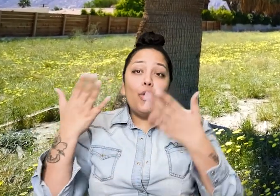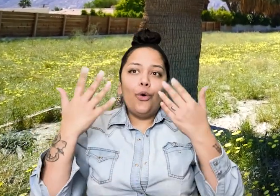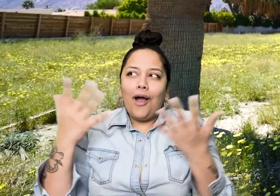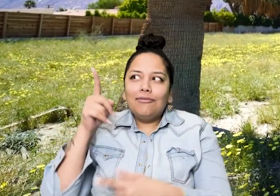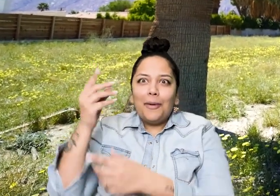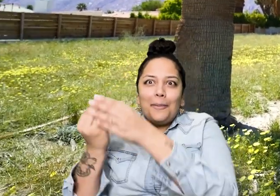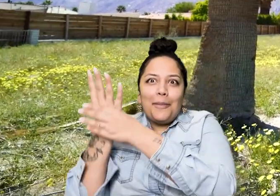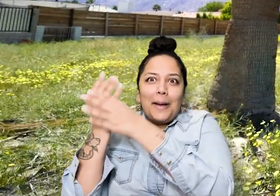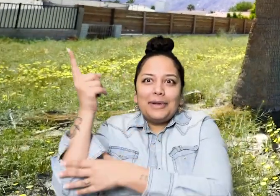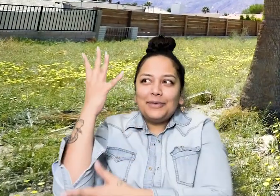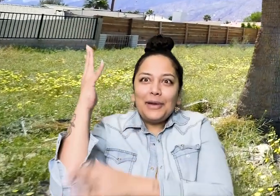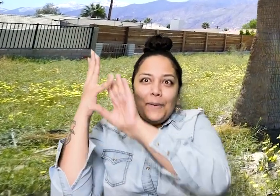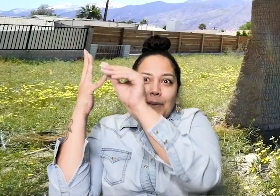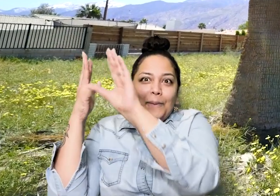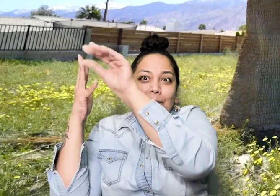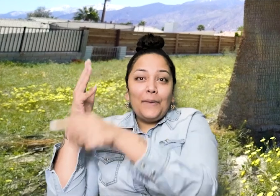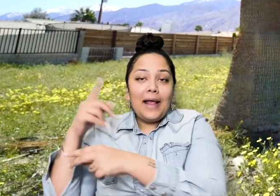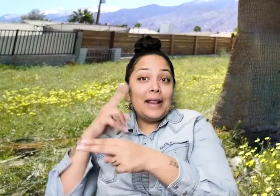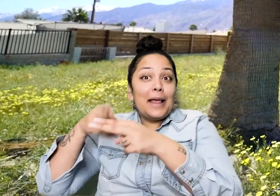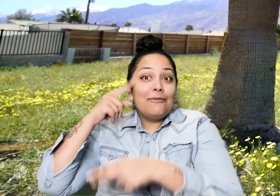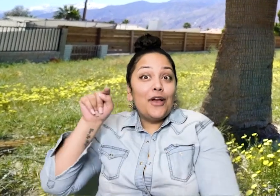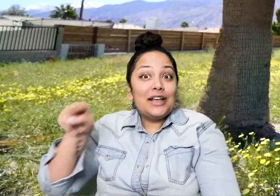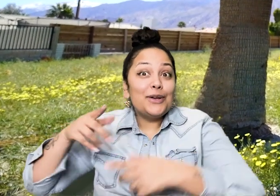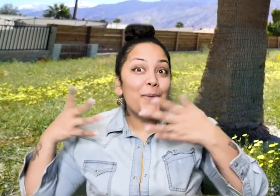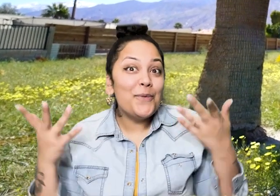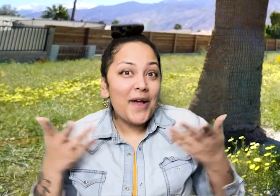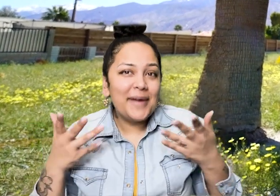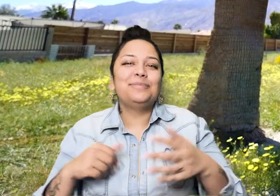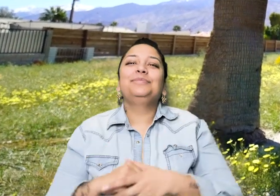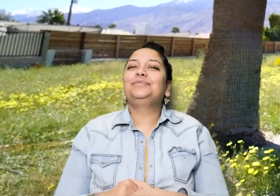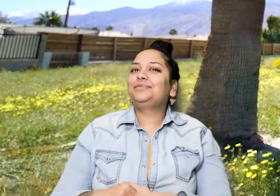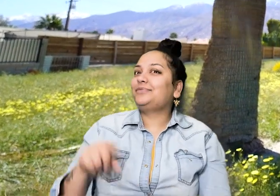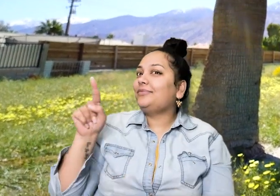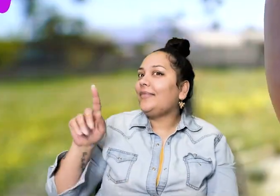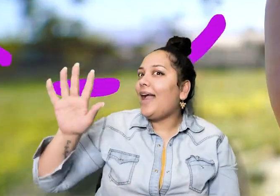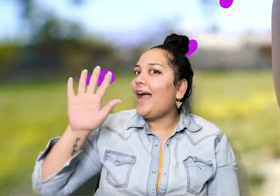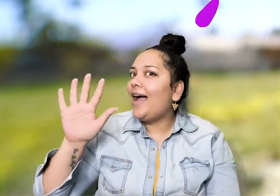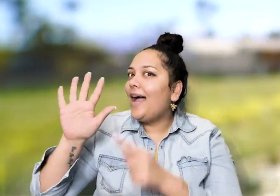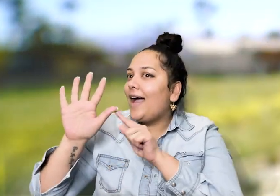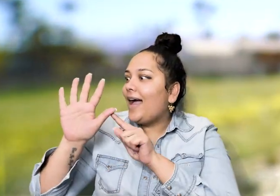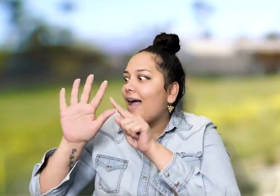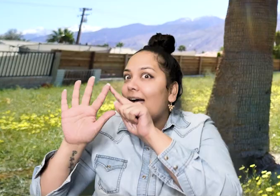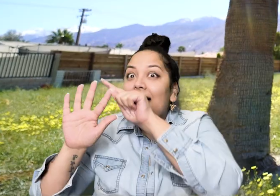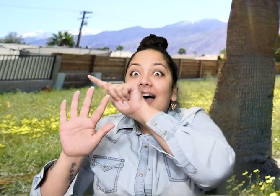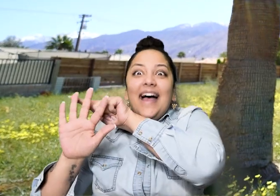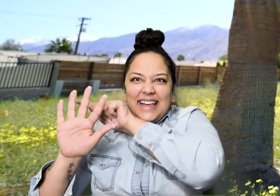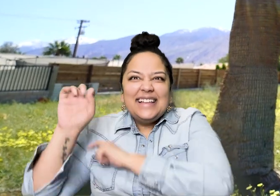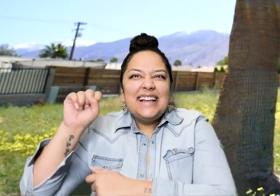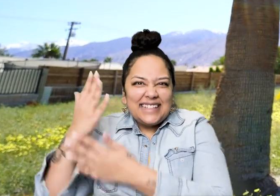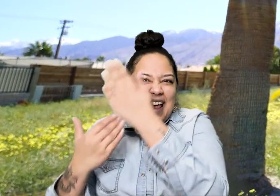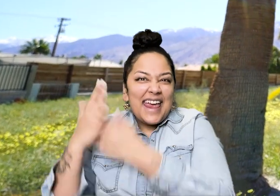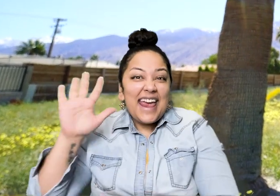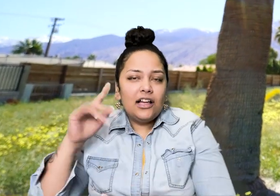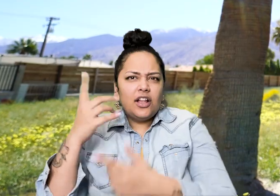lot of sun. And the coolest thing about palm trees is that they're named for this. Yep,